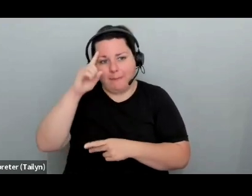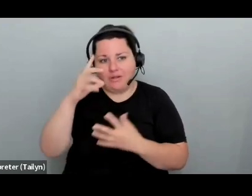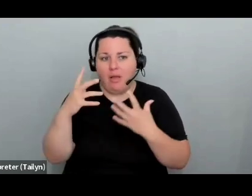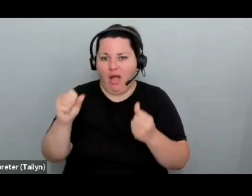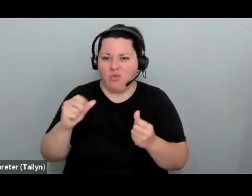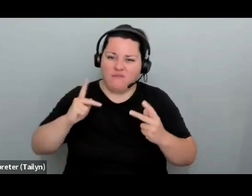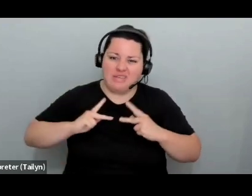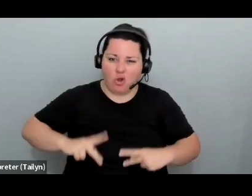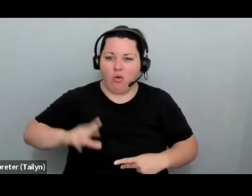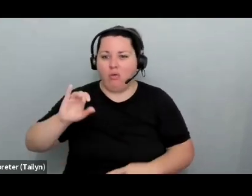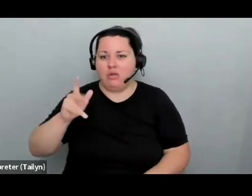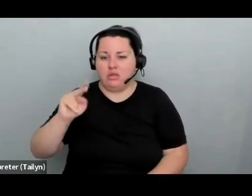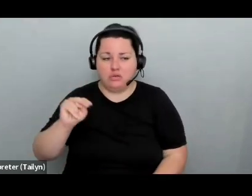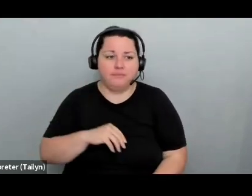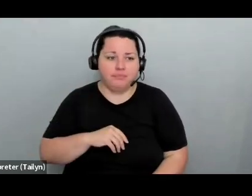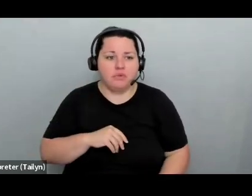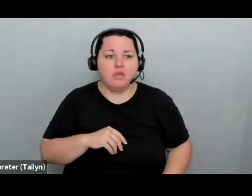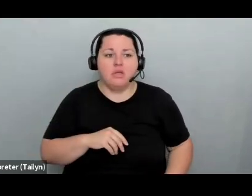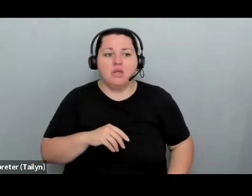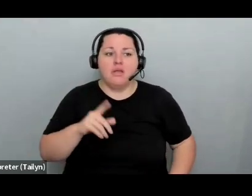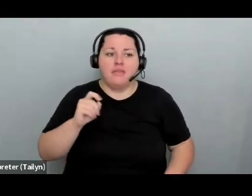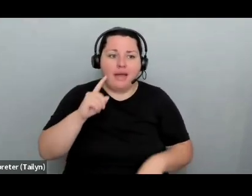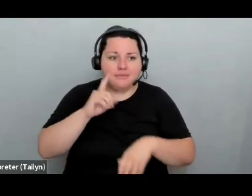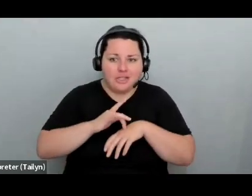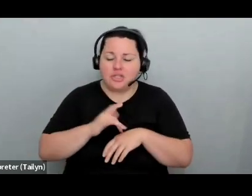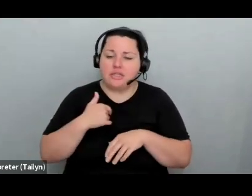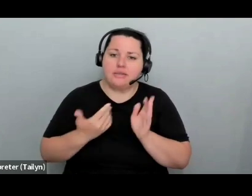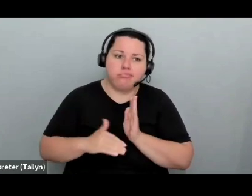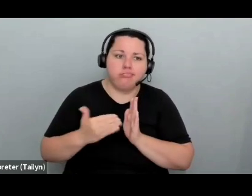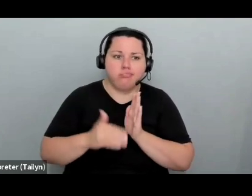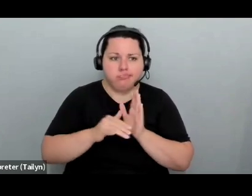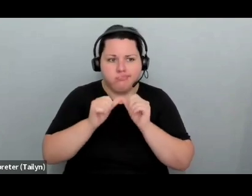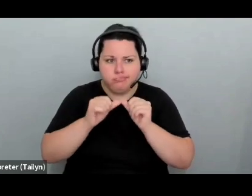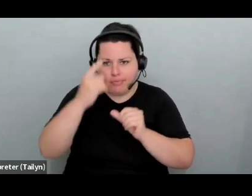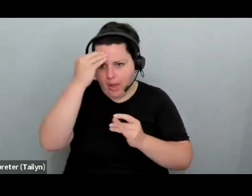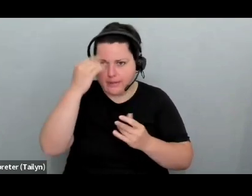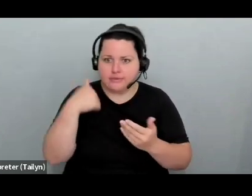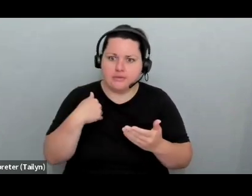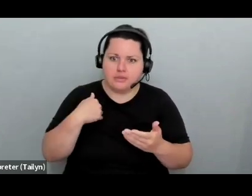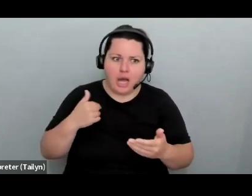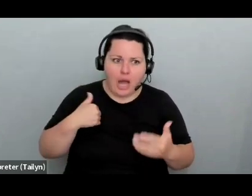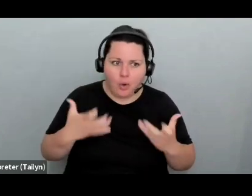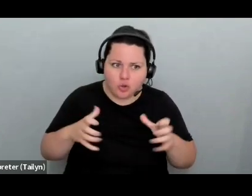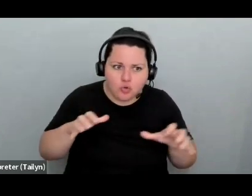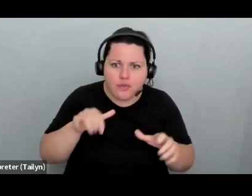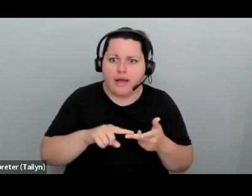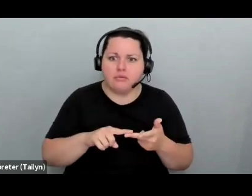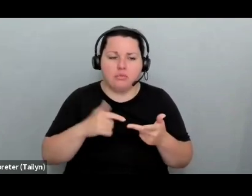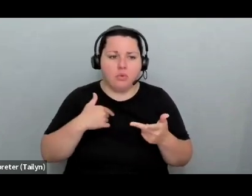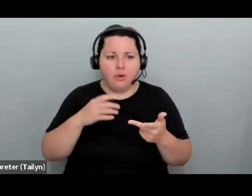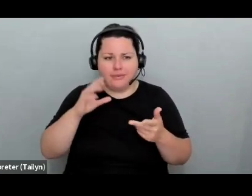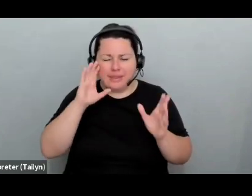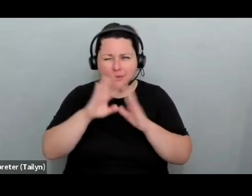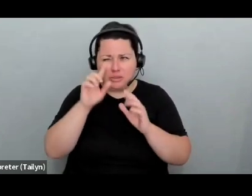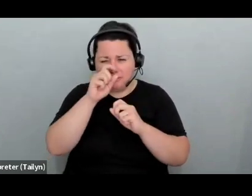recurrent or persistent thoughts, urges, or images experienced as intrusive and unwanted,